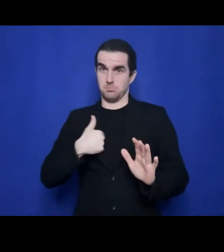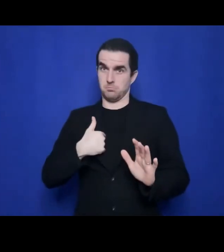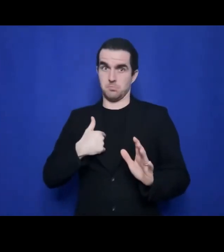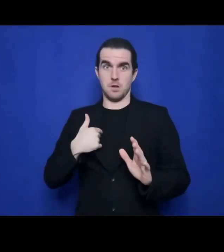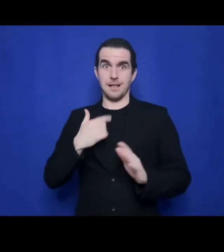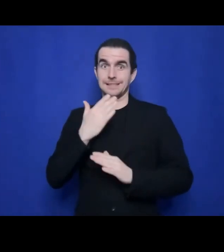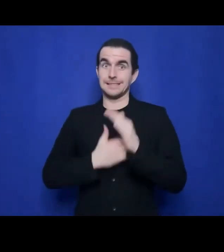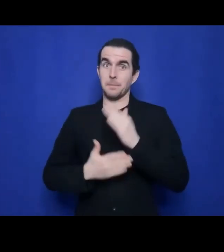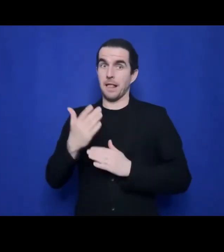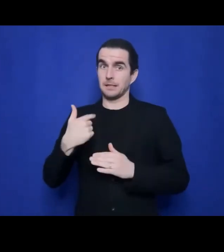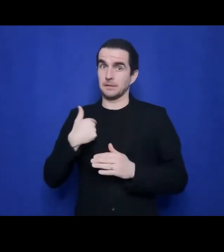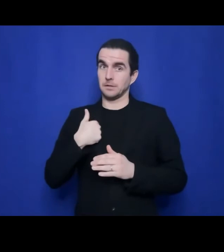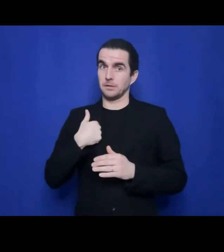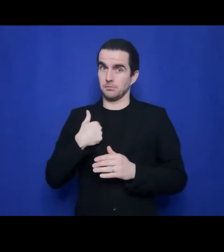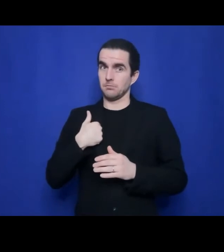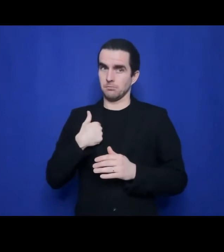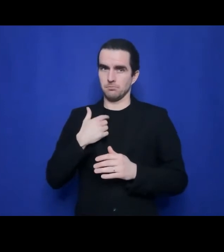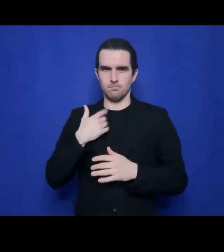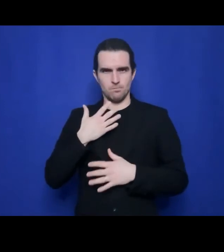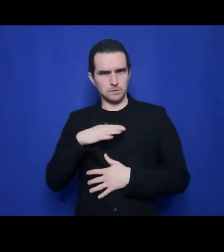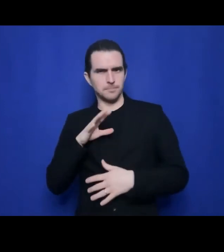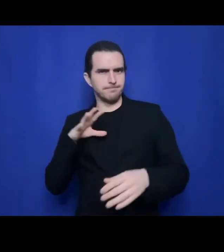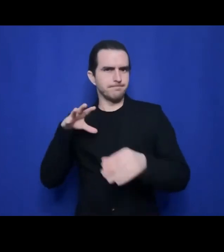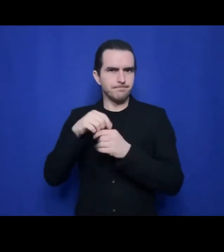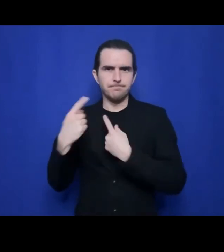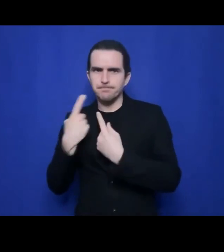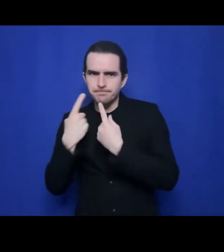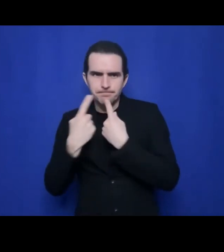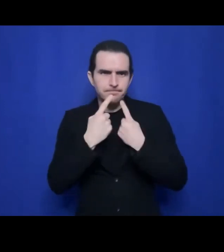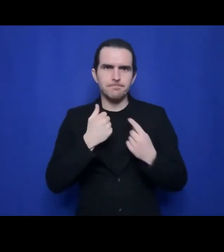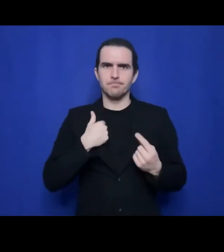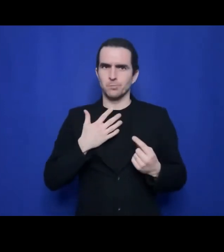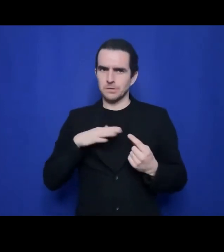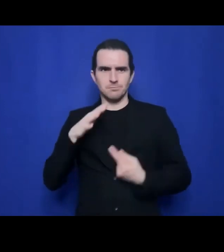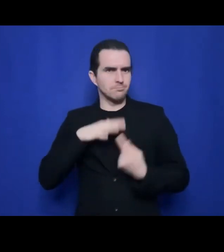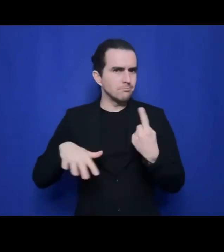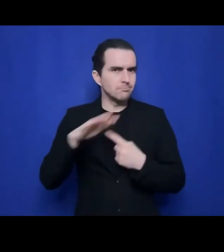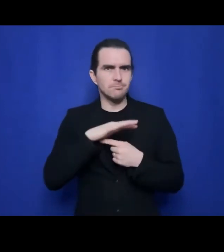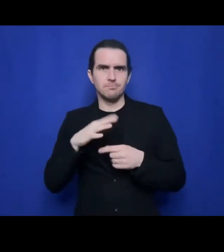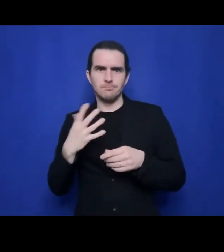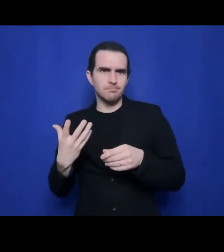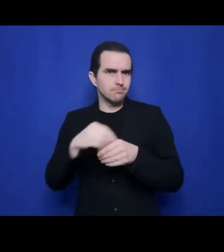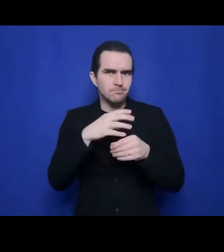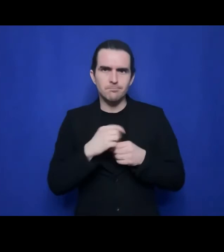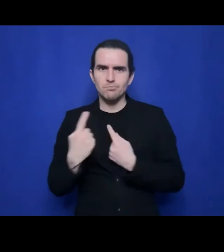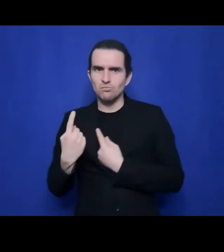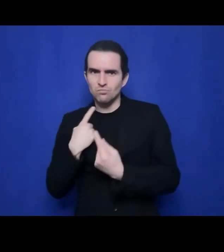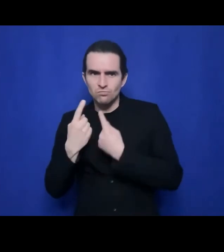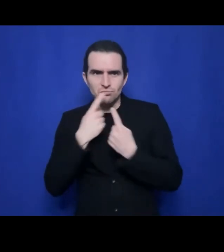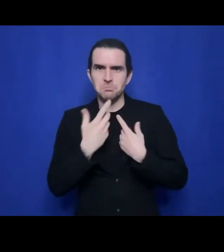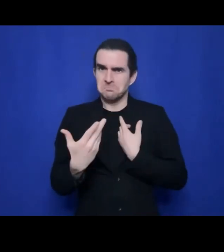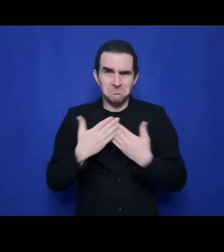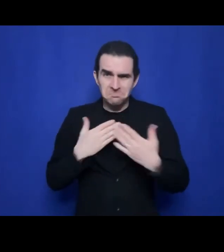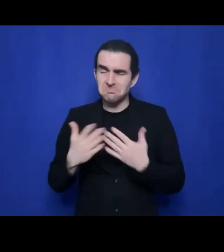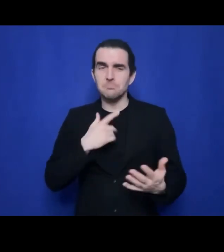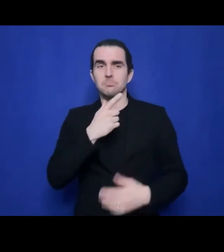are part of that conversation, whether they be blind, deaf, learning disabled, whatever it is. We need